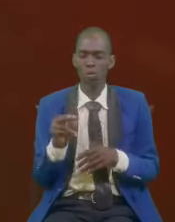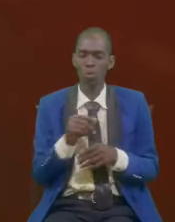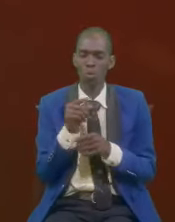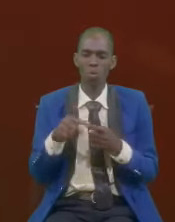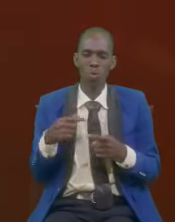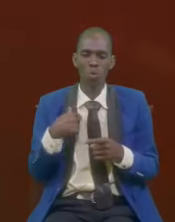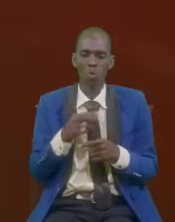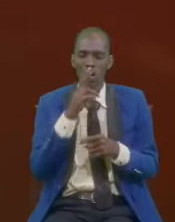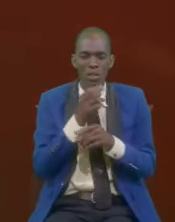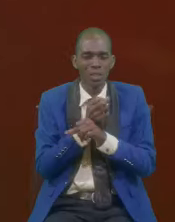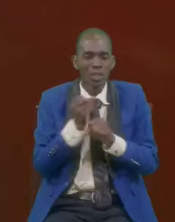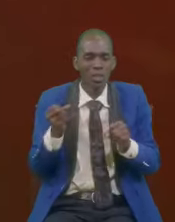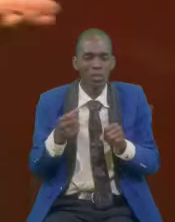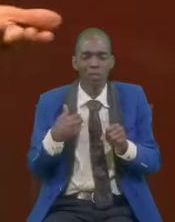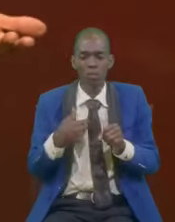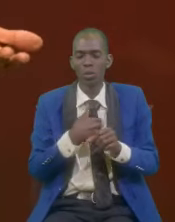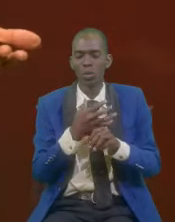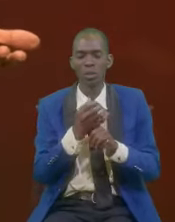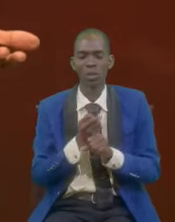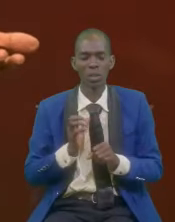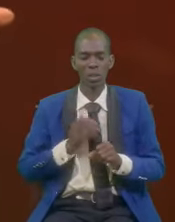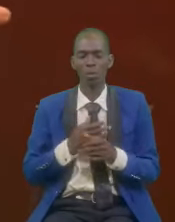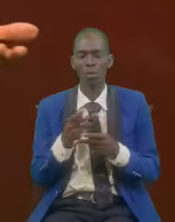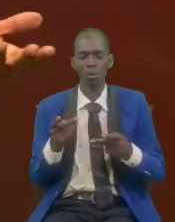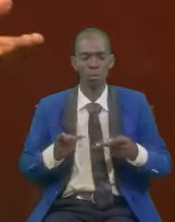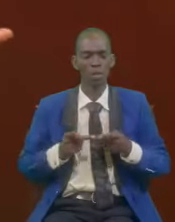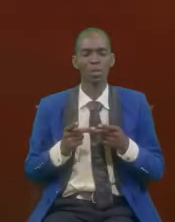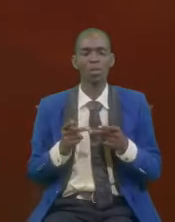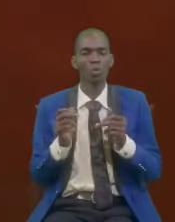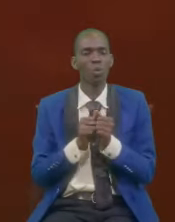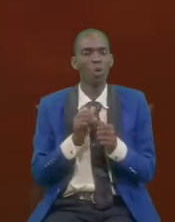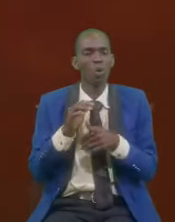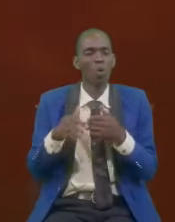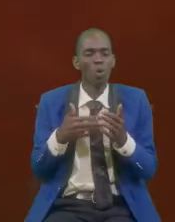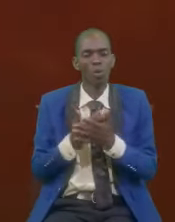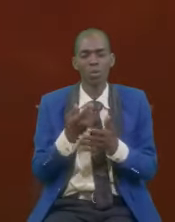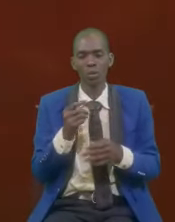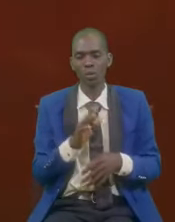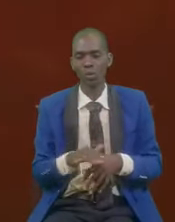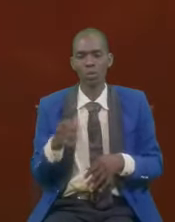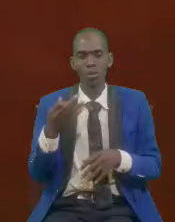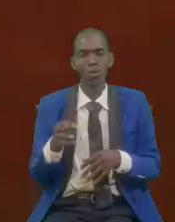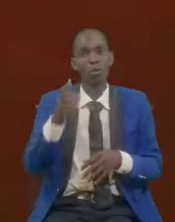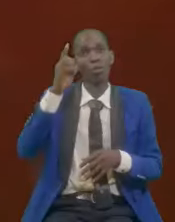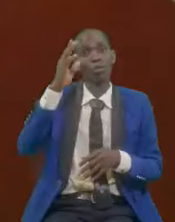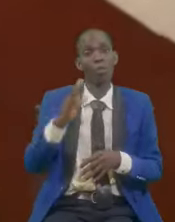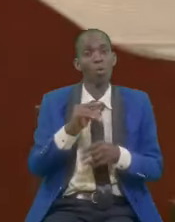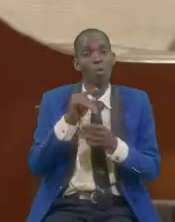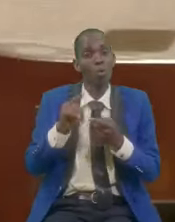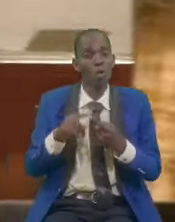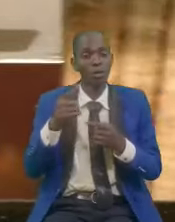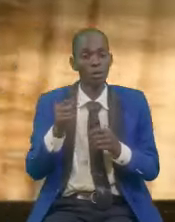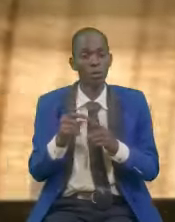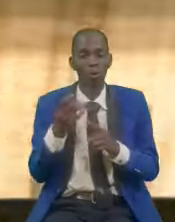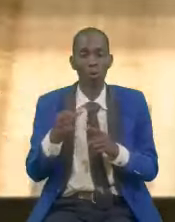we take our place with all the children of God. And when the word of God comes, we don't